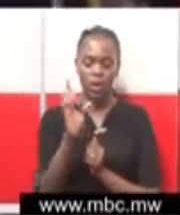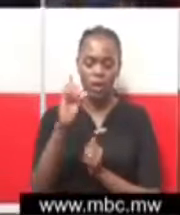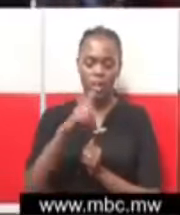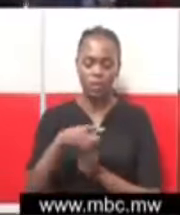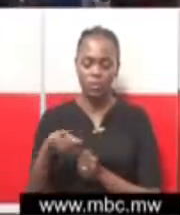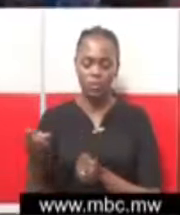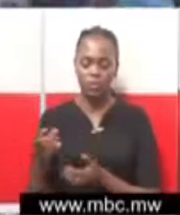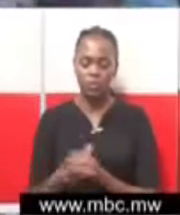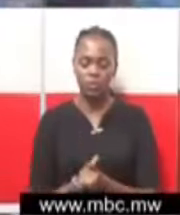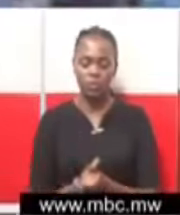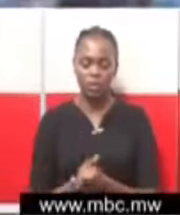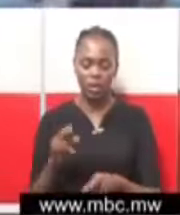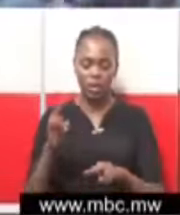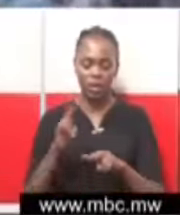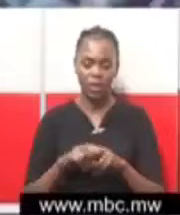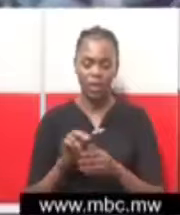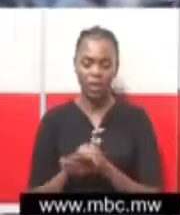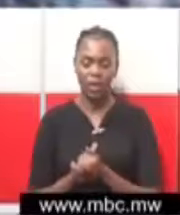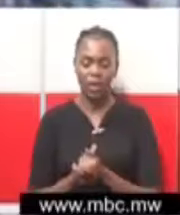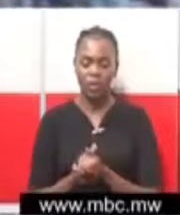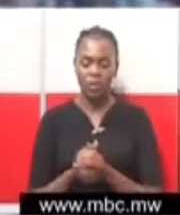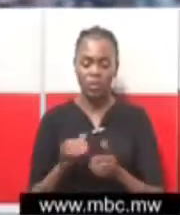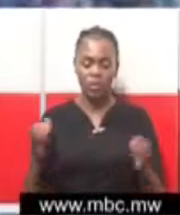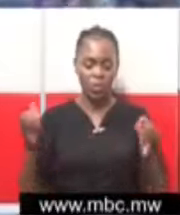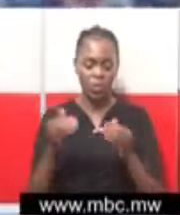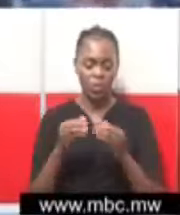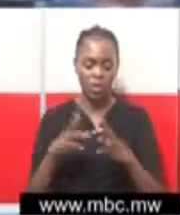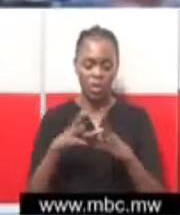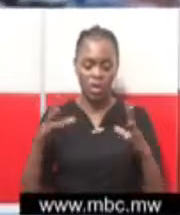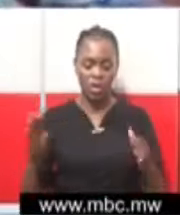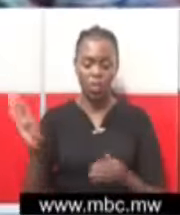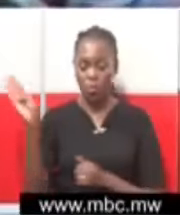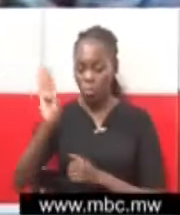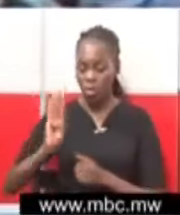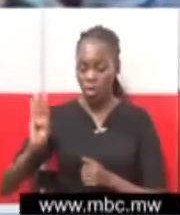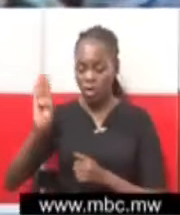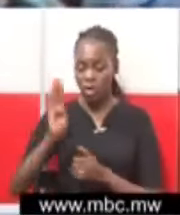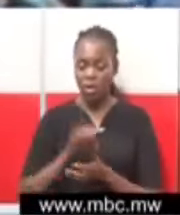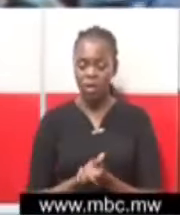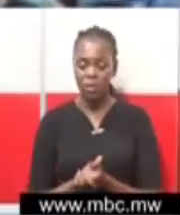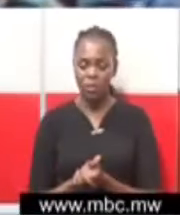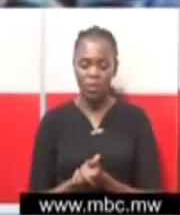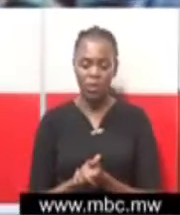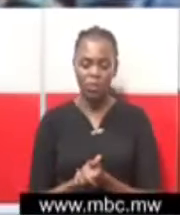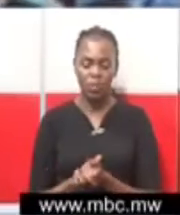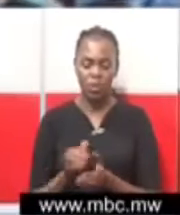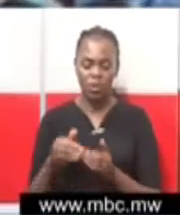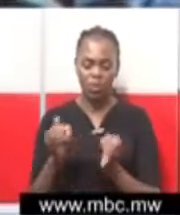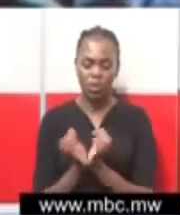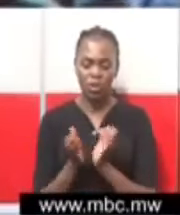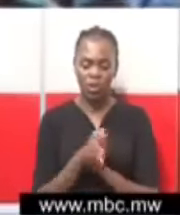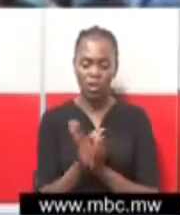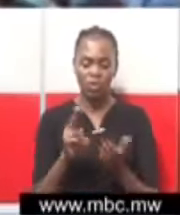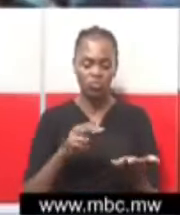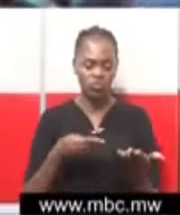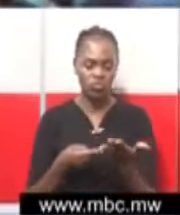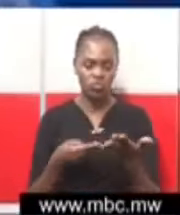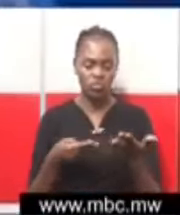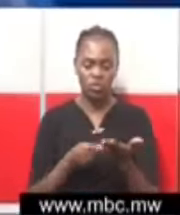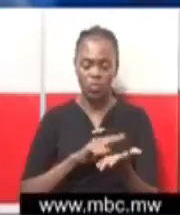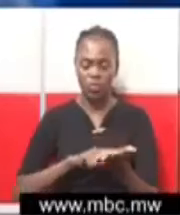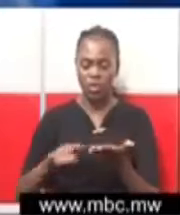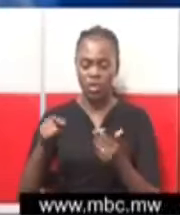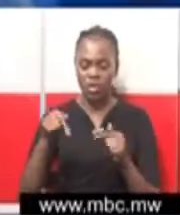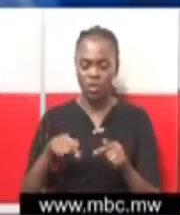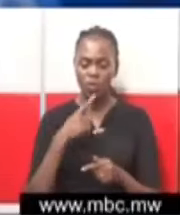DPP, will hold its national elective convention in Blantyre after the party announced on Tuesday this week that it